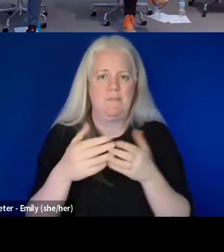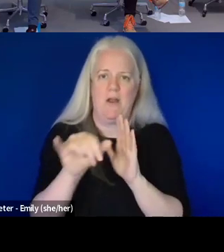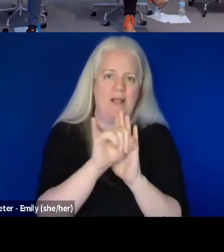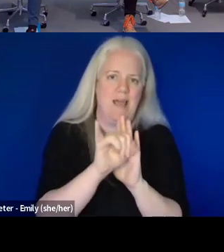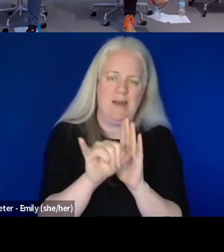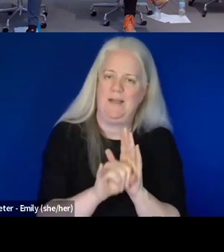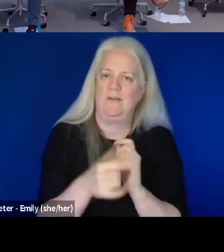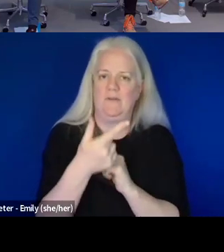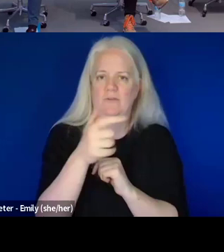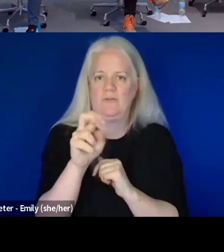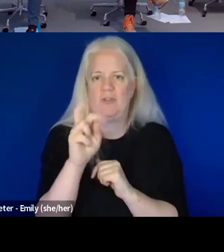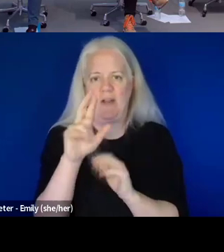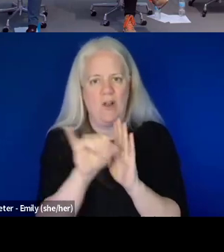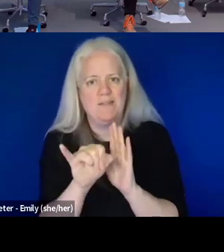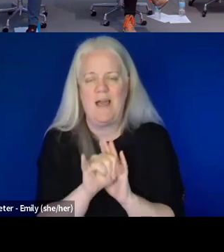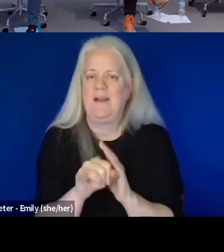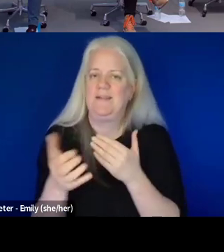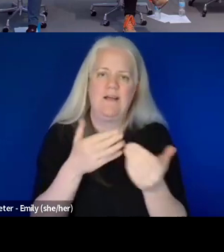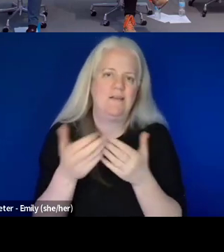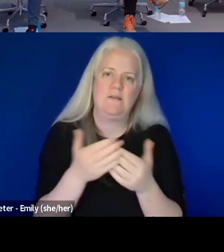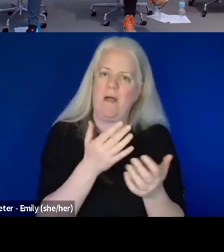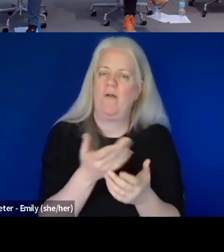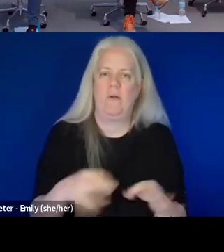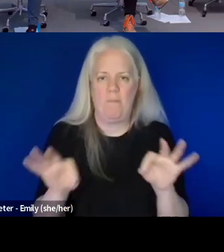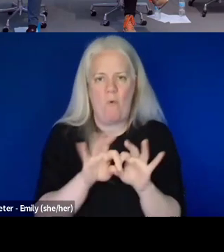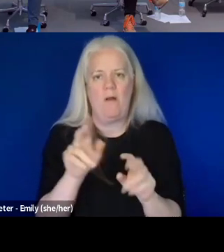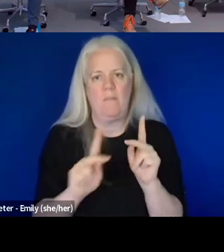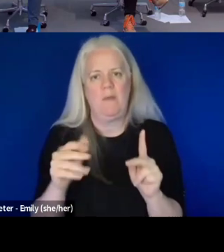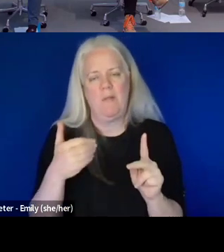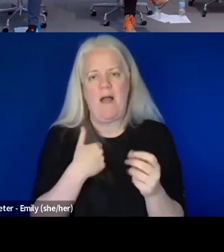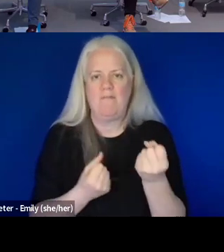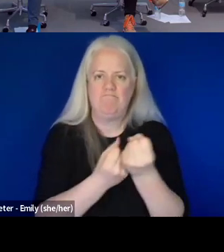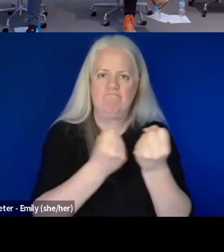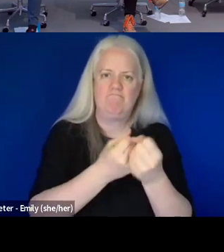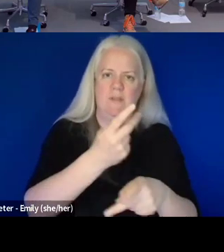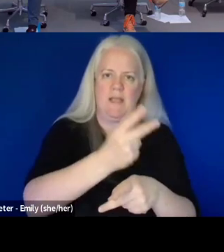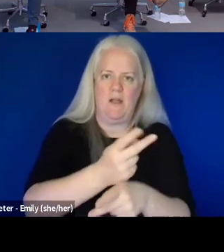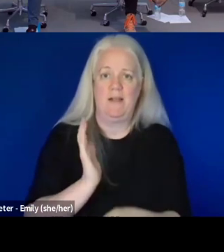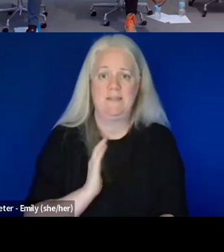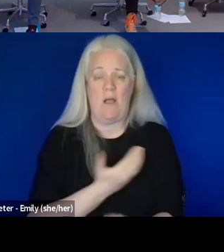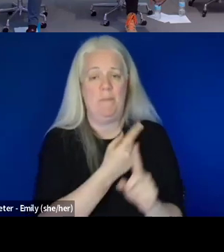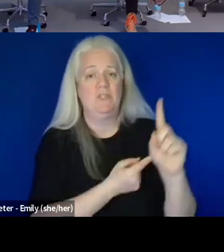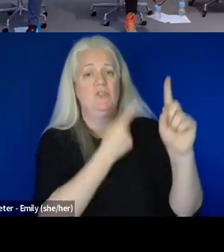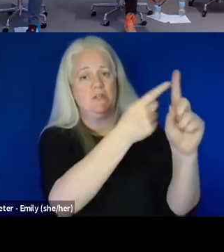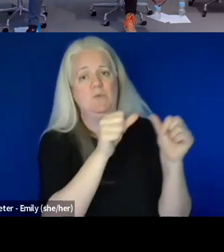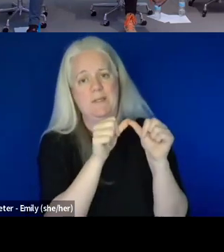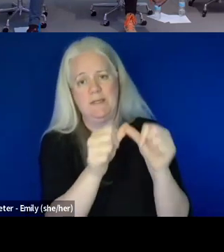orientation, whomever one is. It's important that people have tailored, affirming care. And so that's our mission, or to continue that.